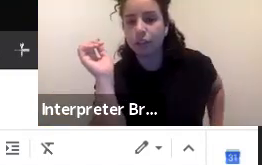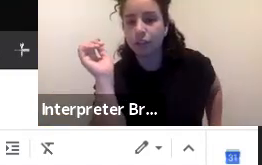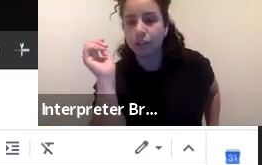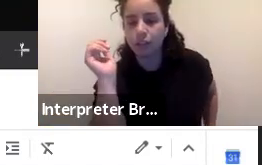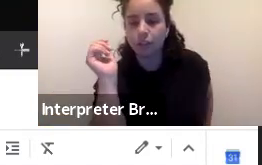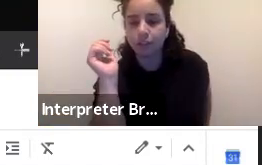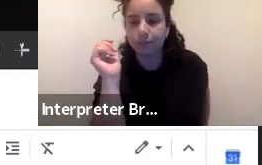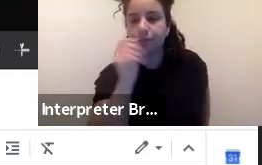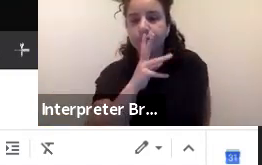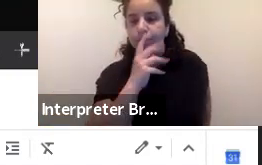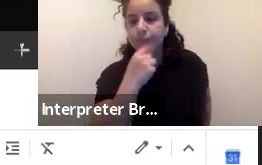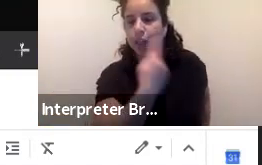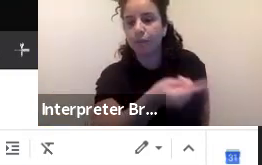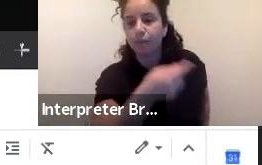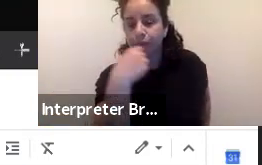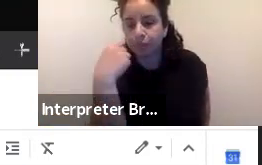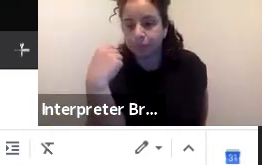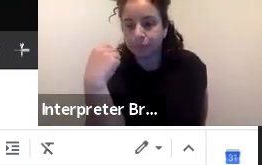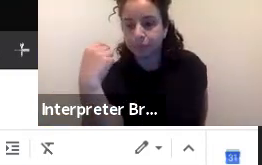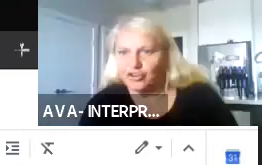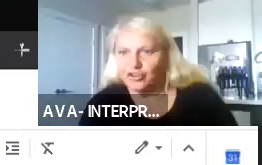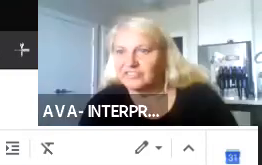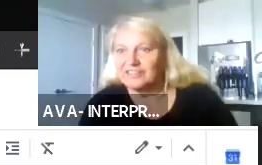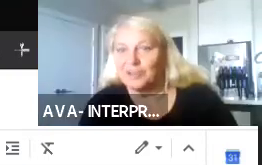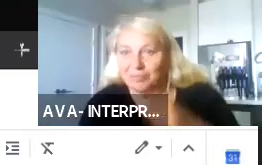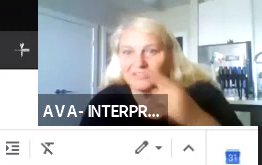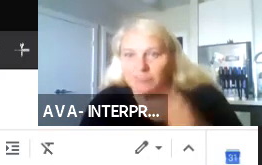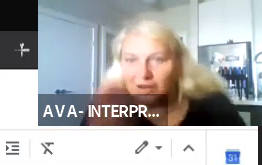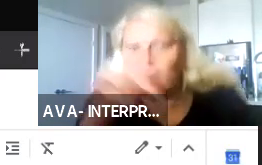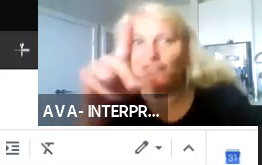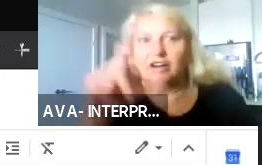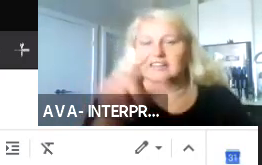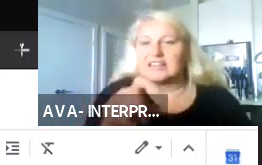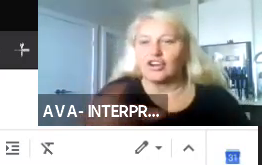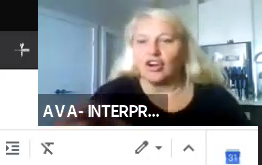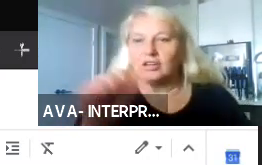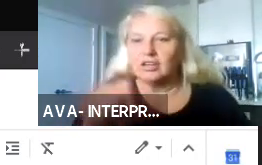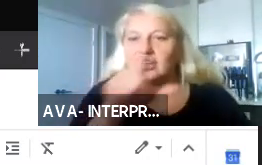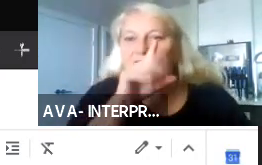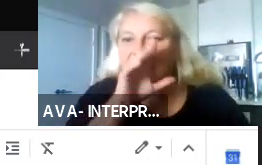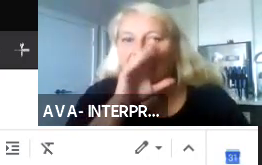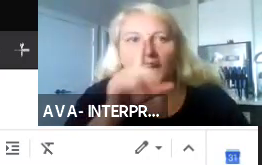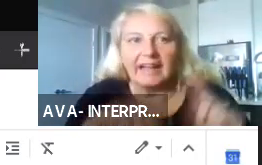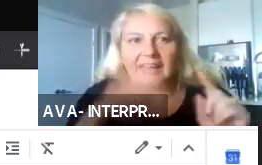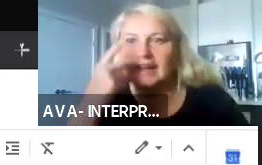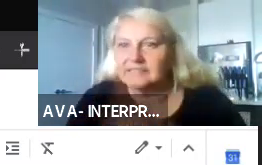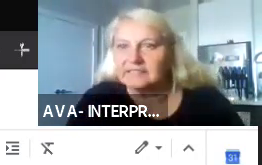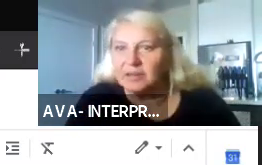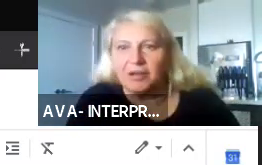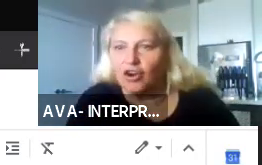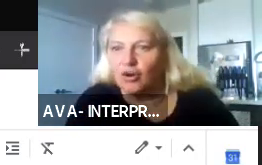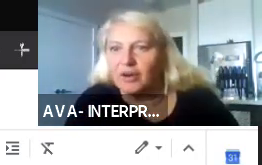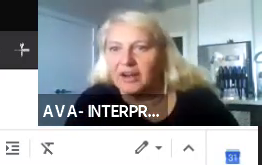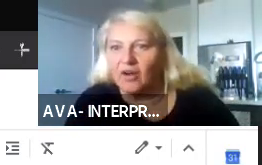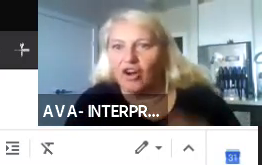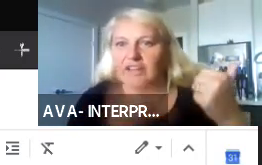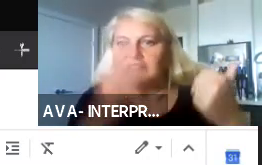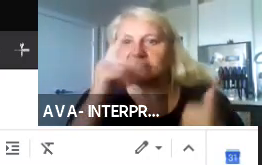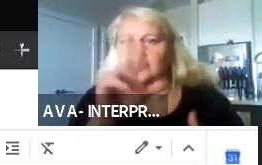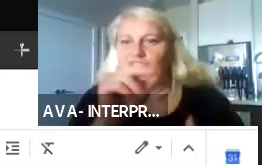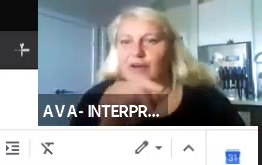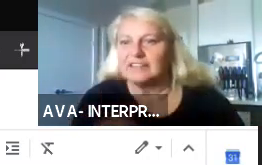level. Landon's trying to get your attention. And I don't see him. That's what I'm trying to click on. I can't see him at all right